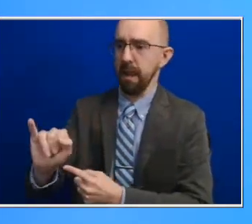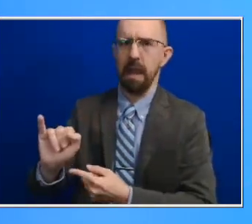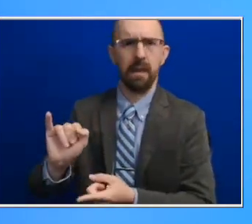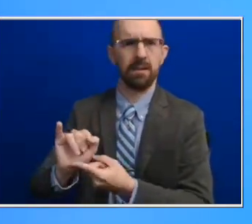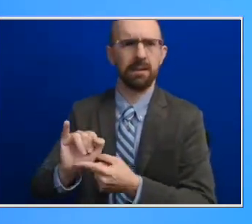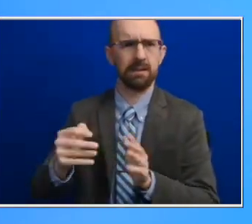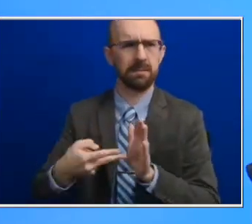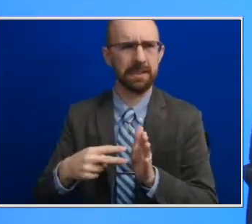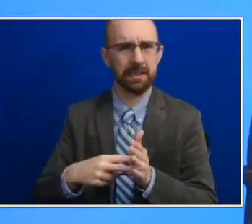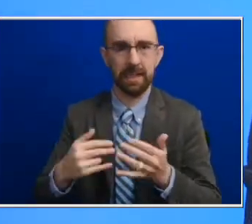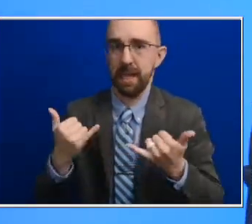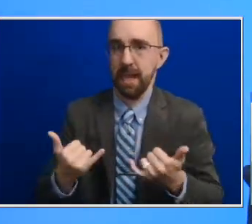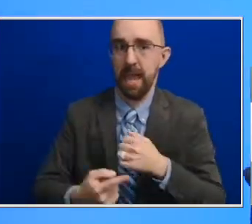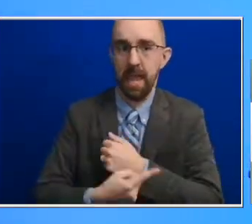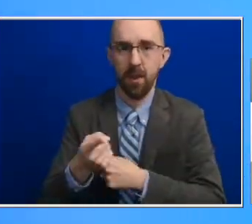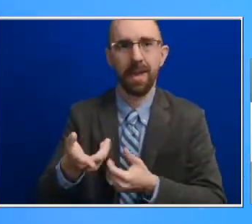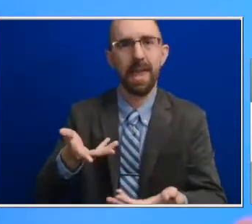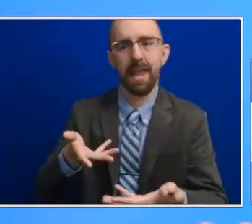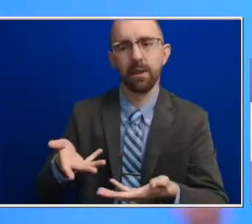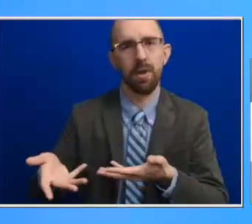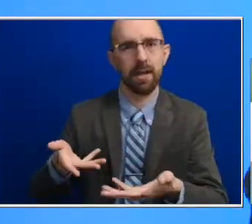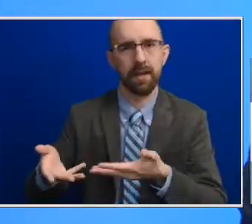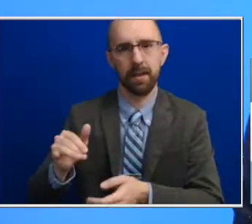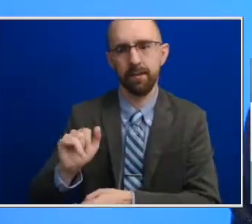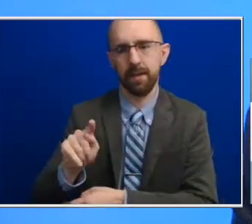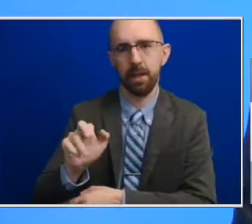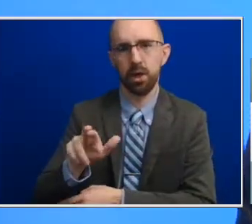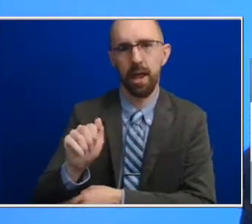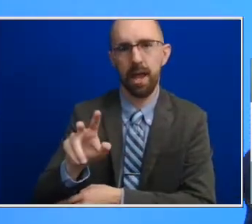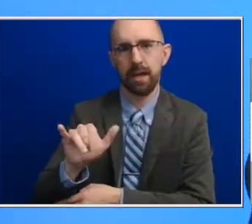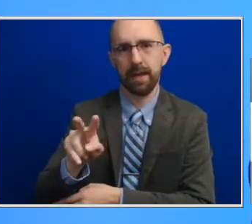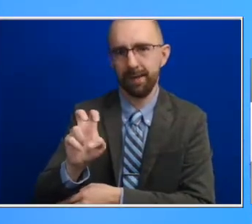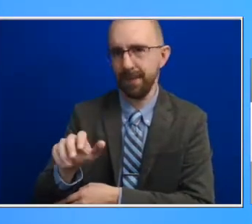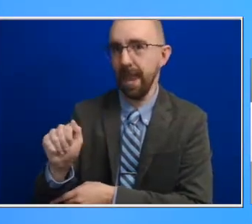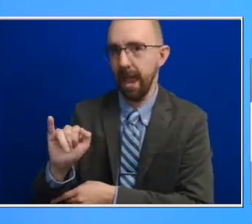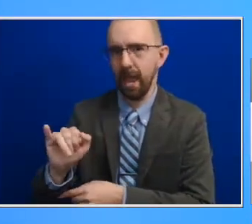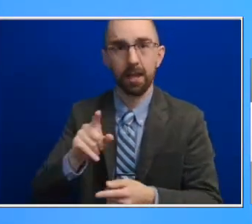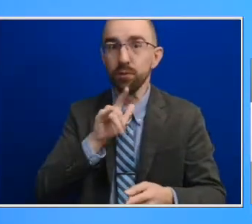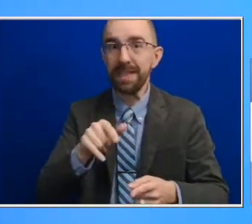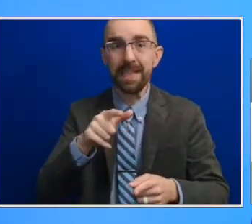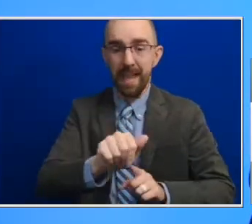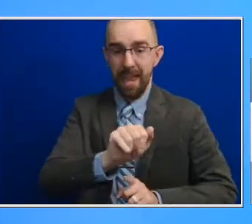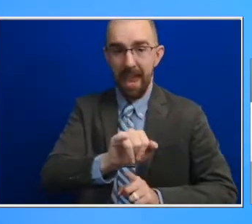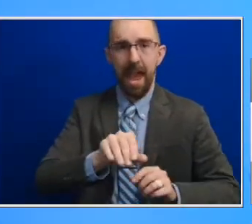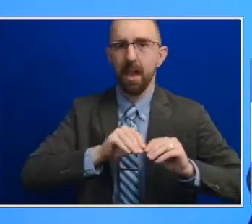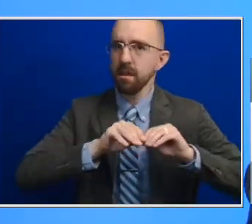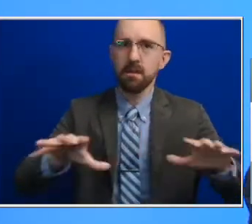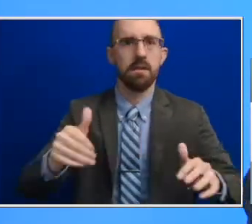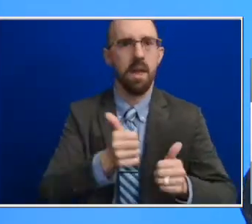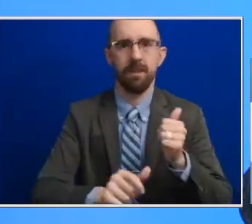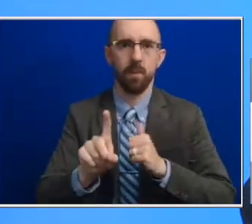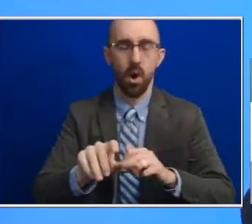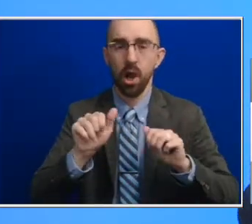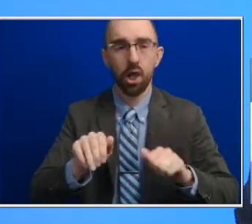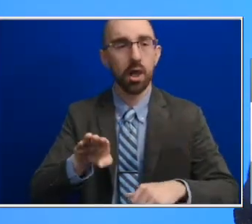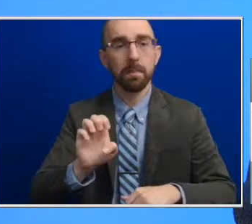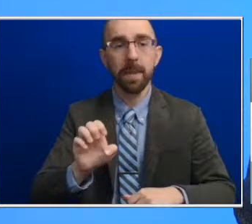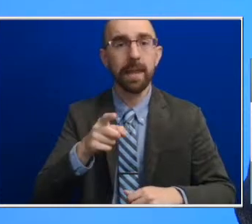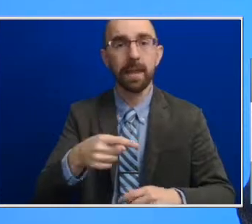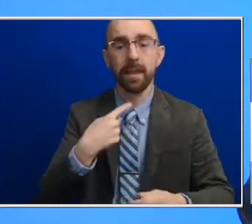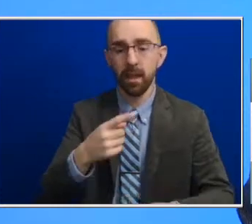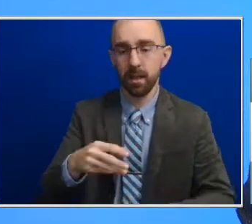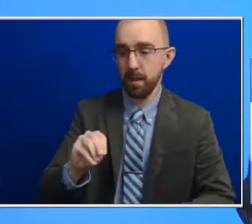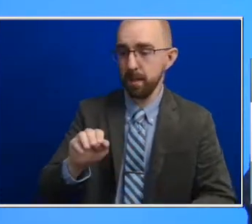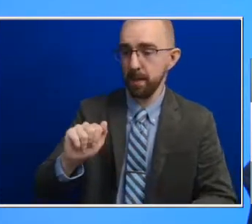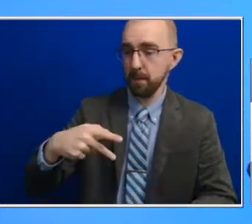right now, I think is interactive AI. AI is everywhere. AI can be You're telling Google Maps how to get